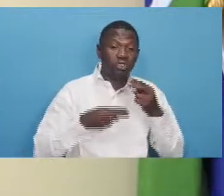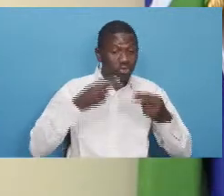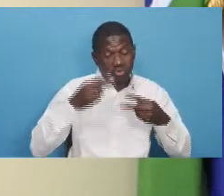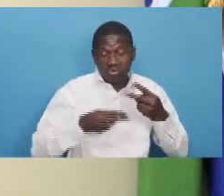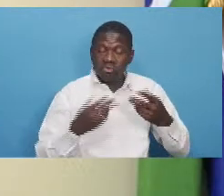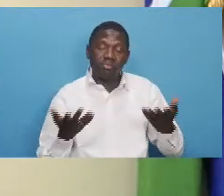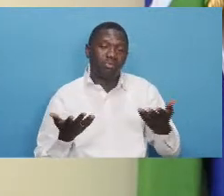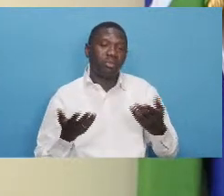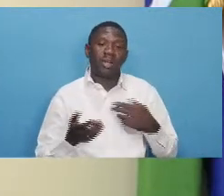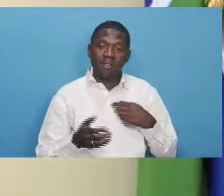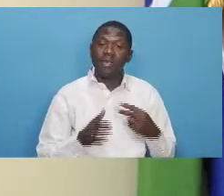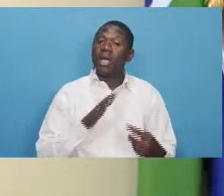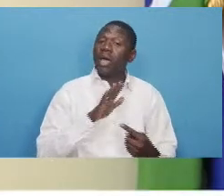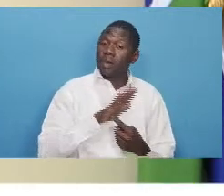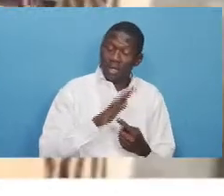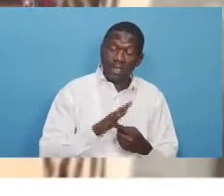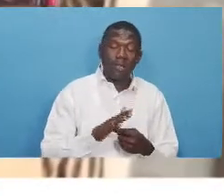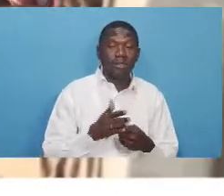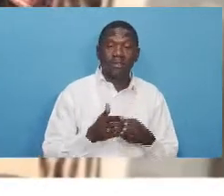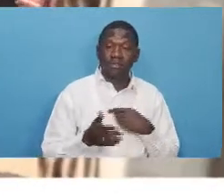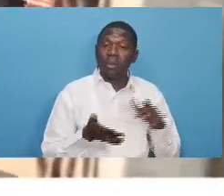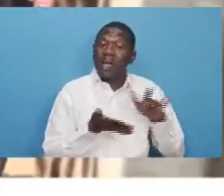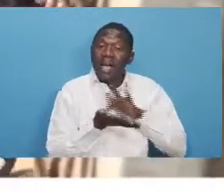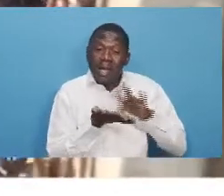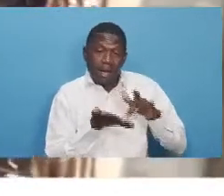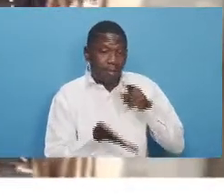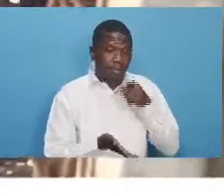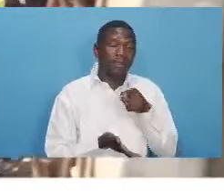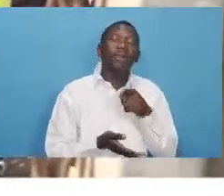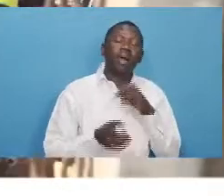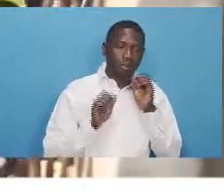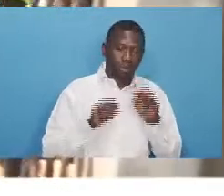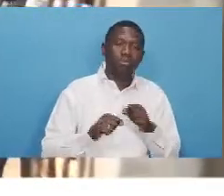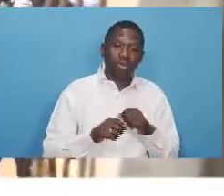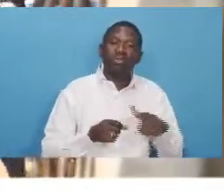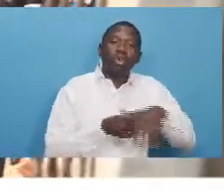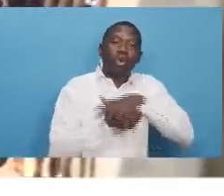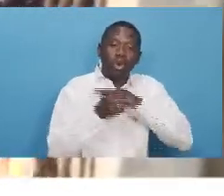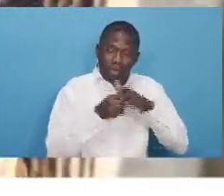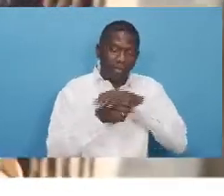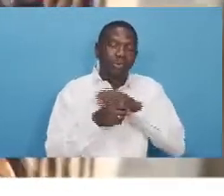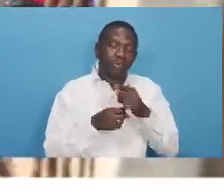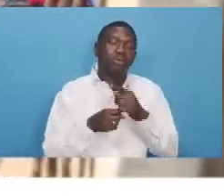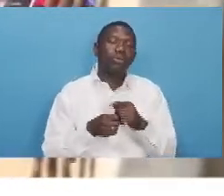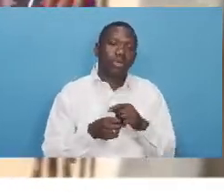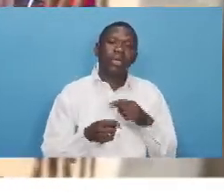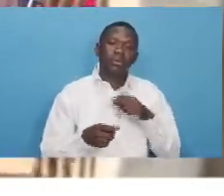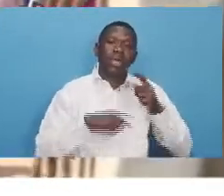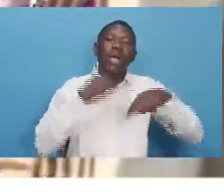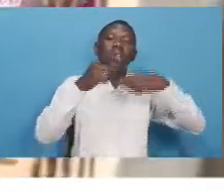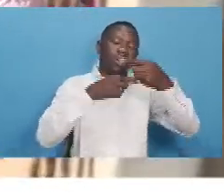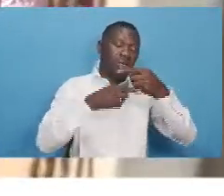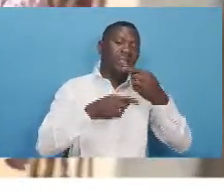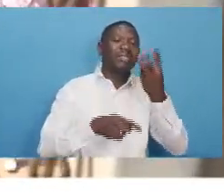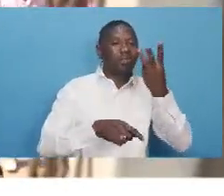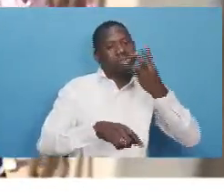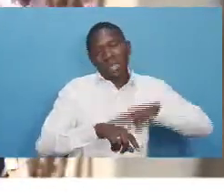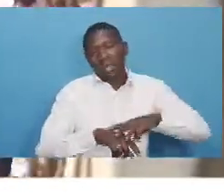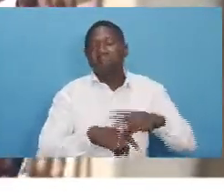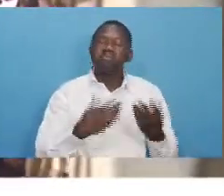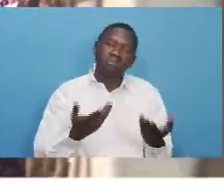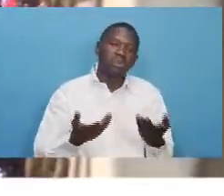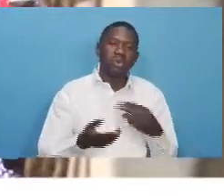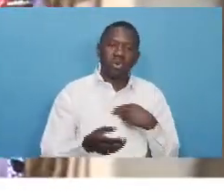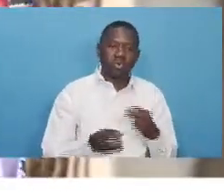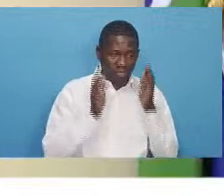if there is some gap, we'll be able to also cover those at least with another round or with